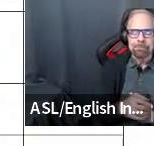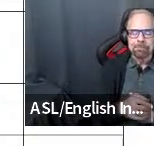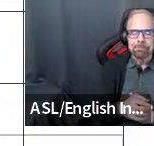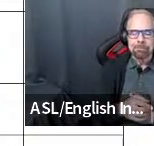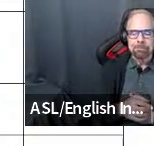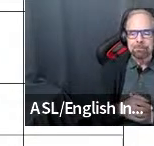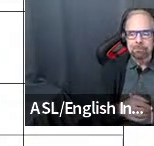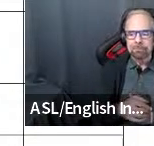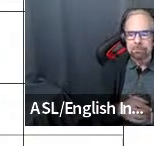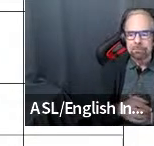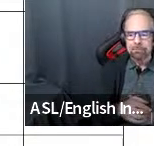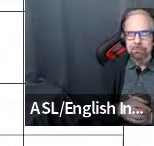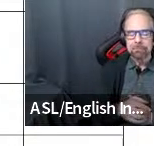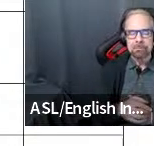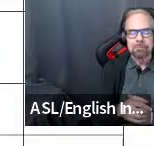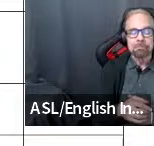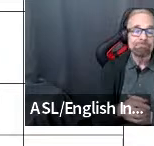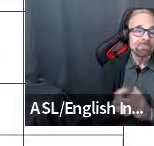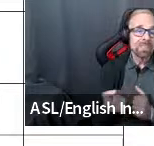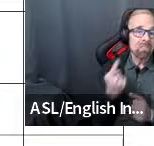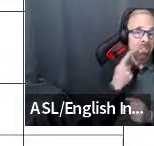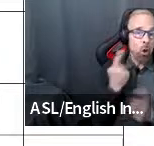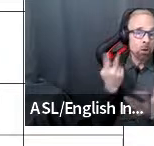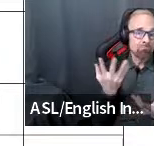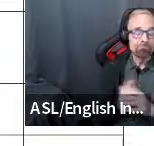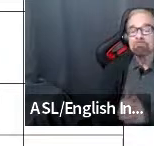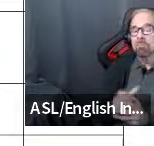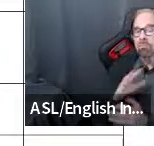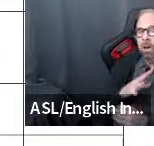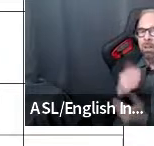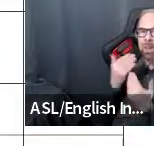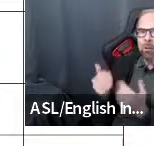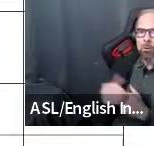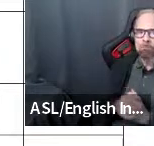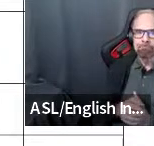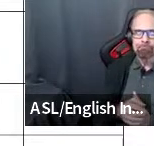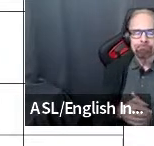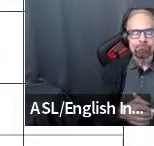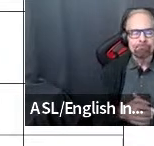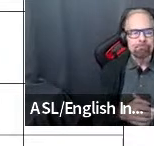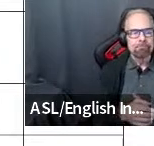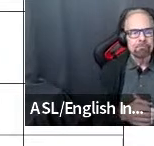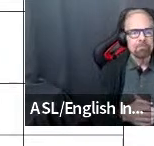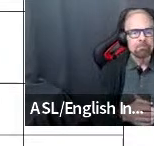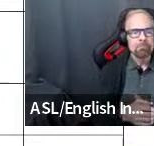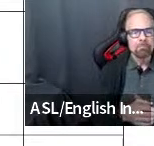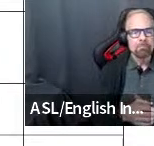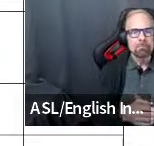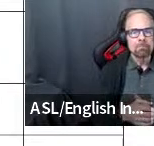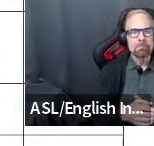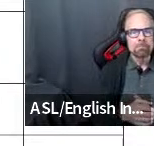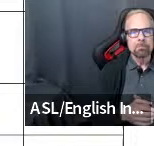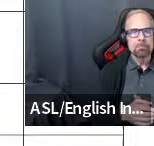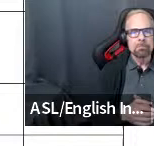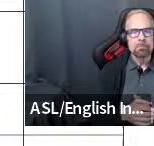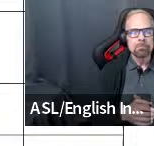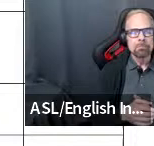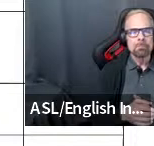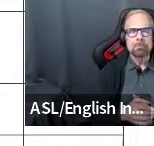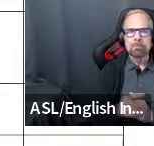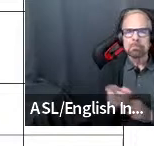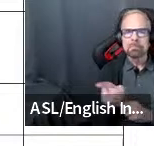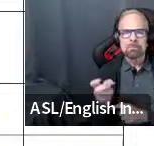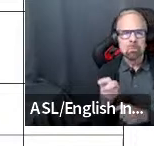Yeah, just a thought. Thank you. I just wanted to clarify what the safe system approach is. It is